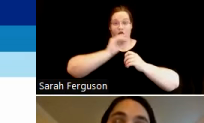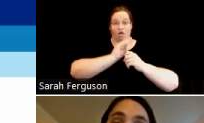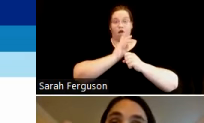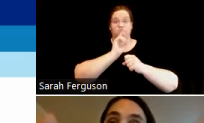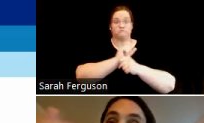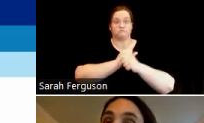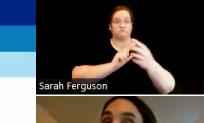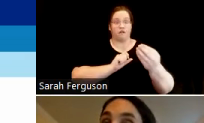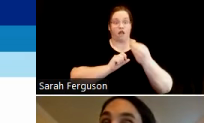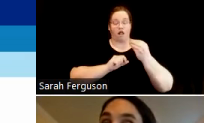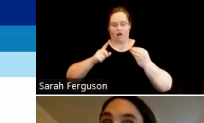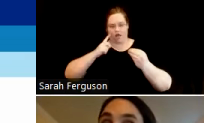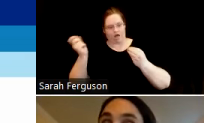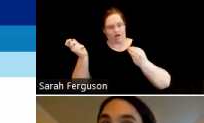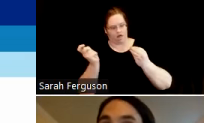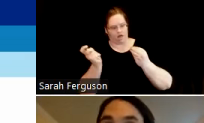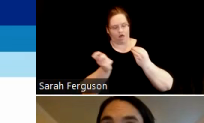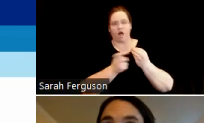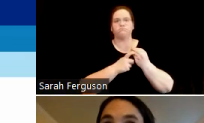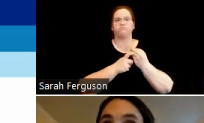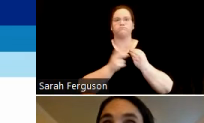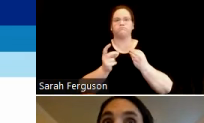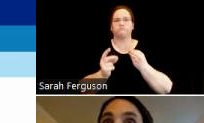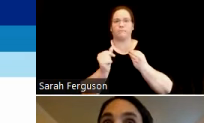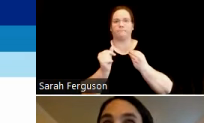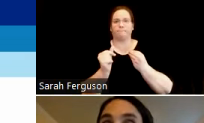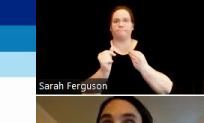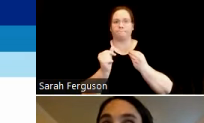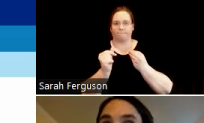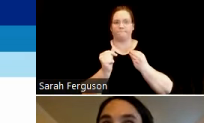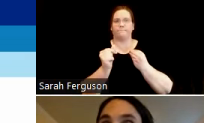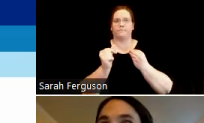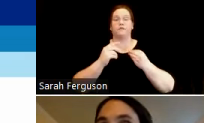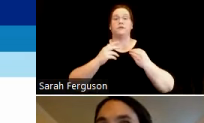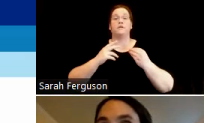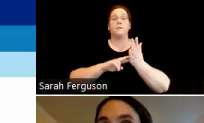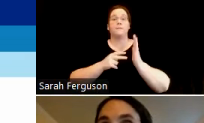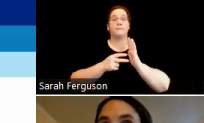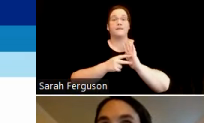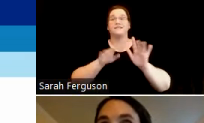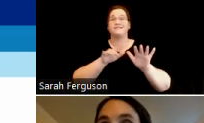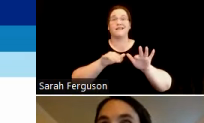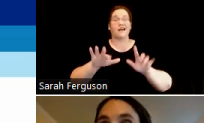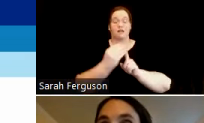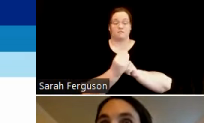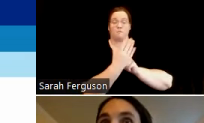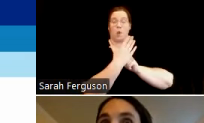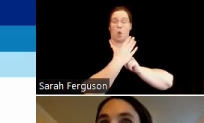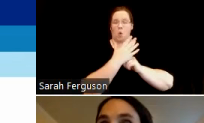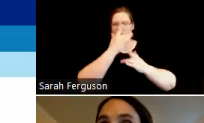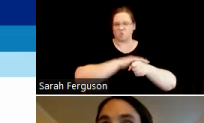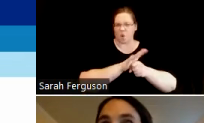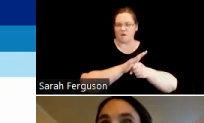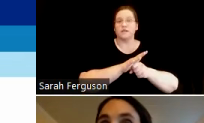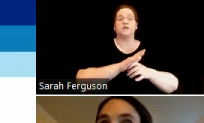a child then is exposed to the virus itself, your body is ready. It can make antibodies right away. The